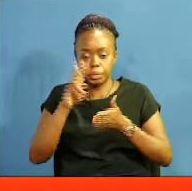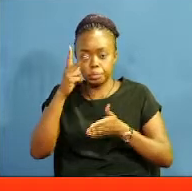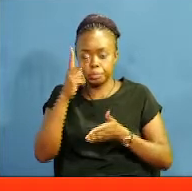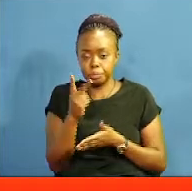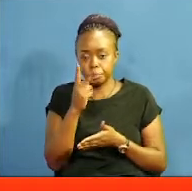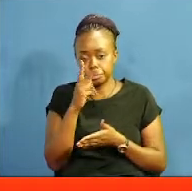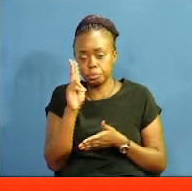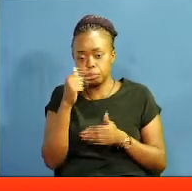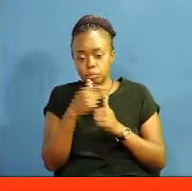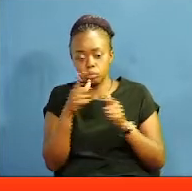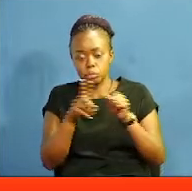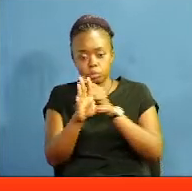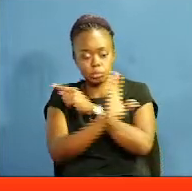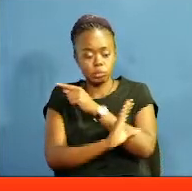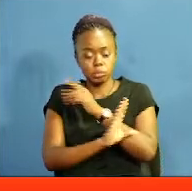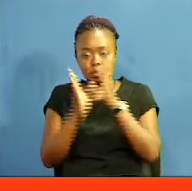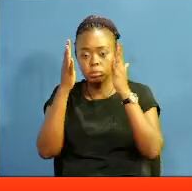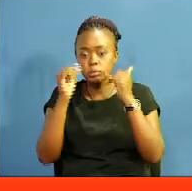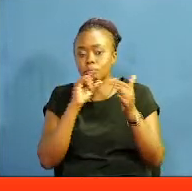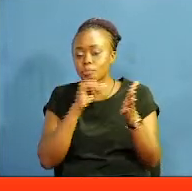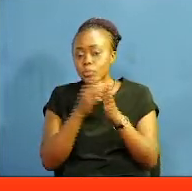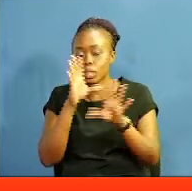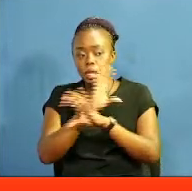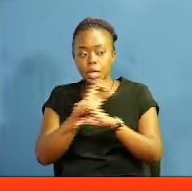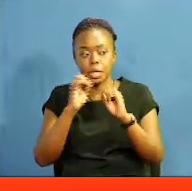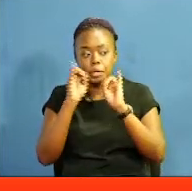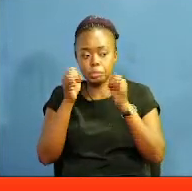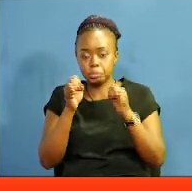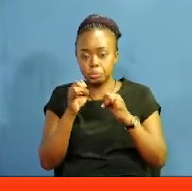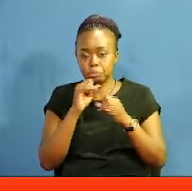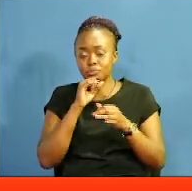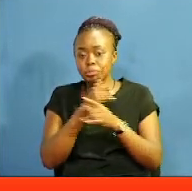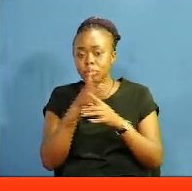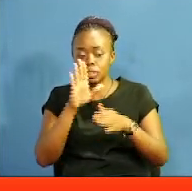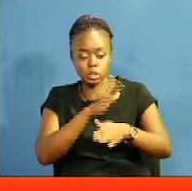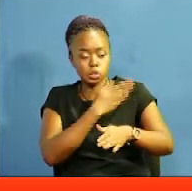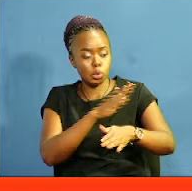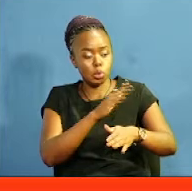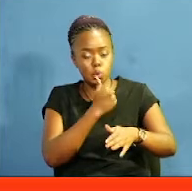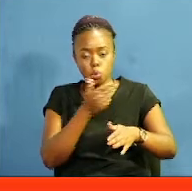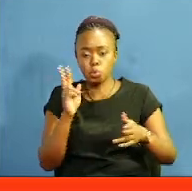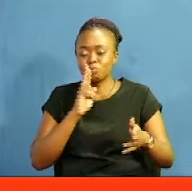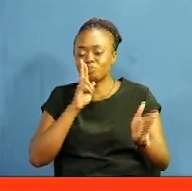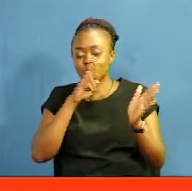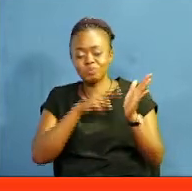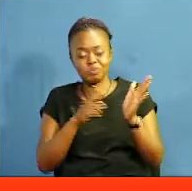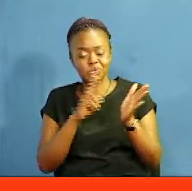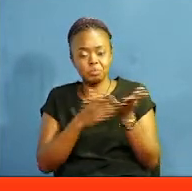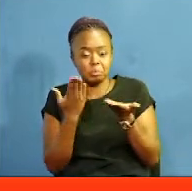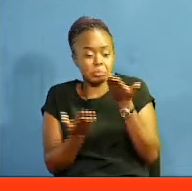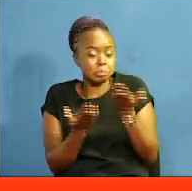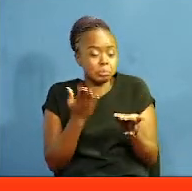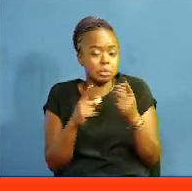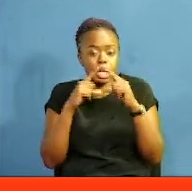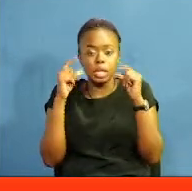the Kenya as a country. Yes. Now, it's nothing new. It's the song that is being repeated. Maybe the rhythm is changing,